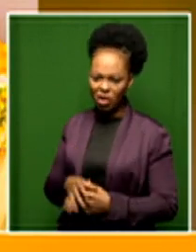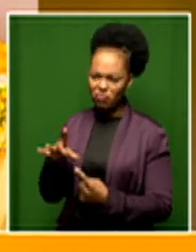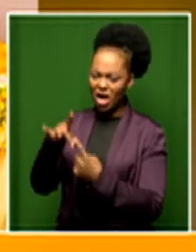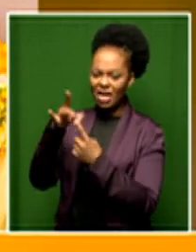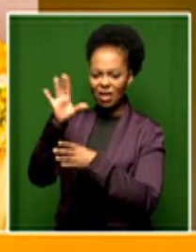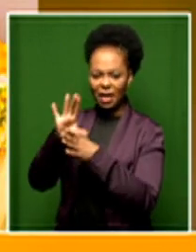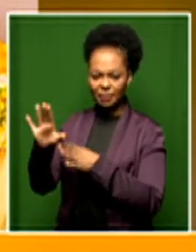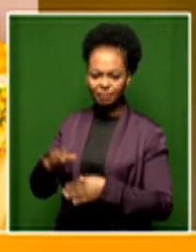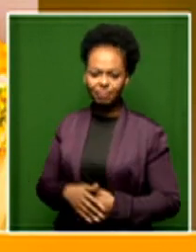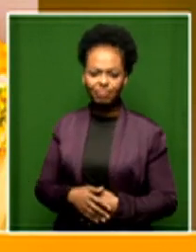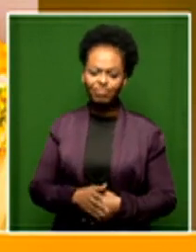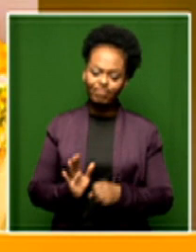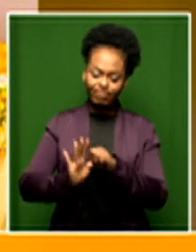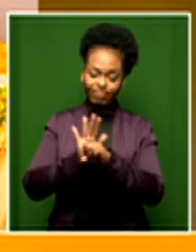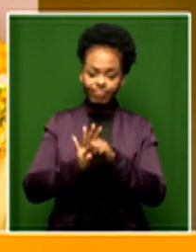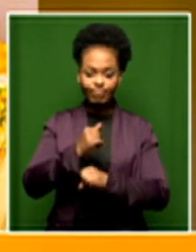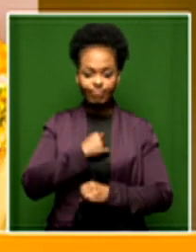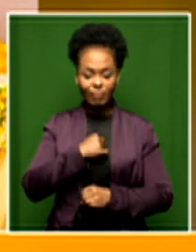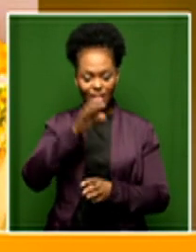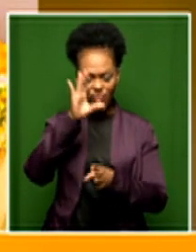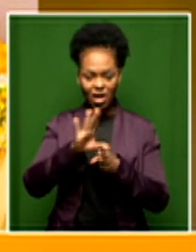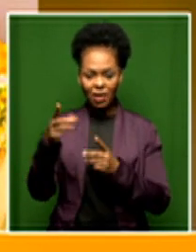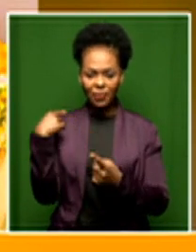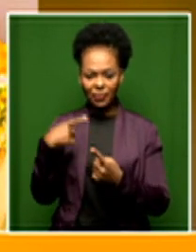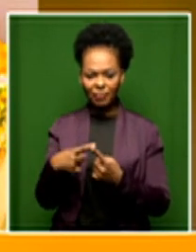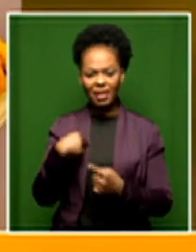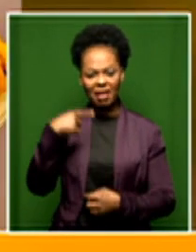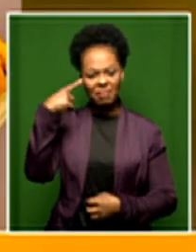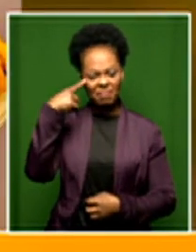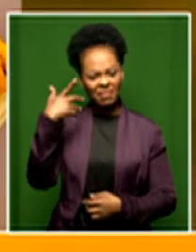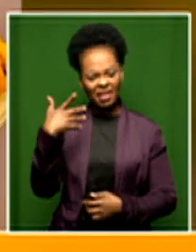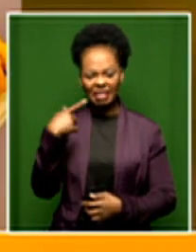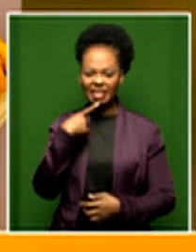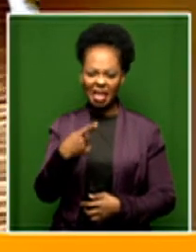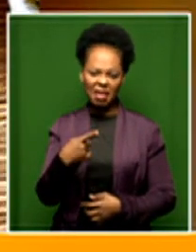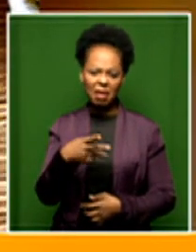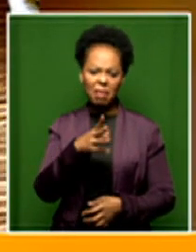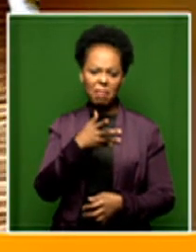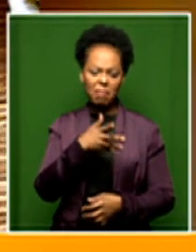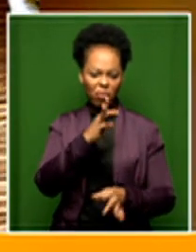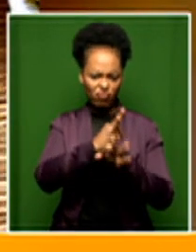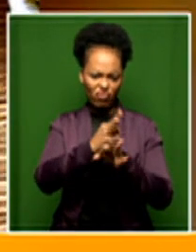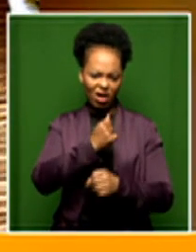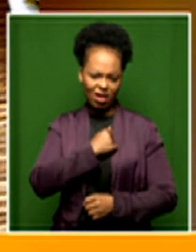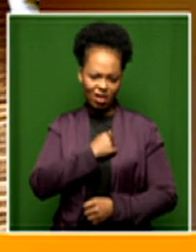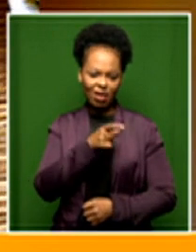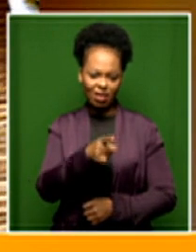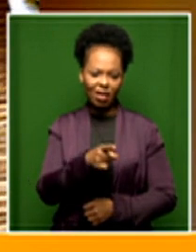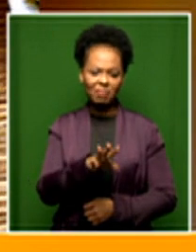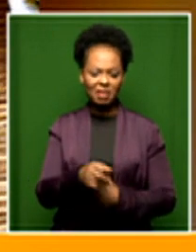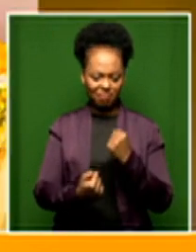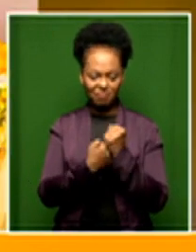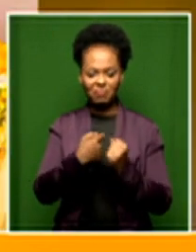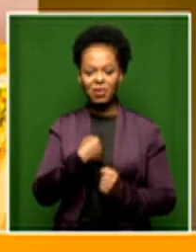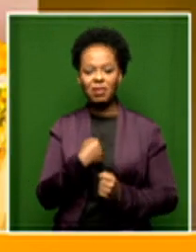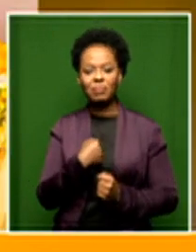My background influenced my career. I can say my dad is the man behind my career, and